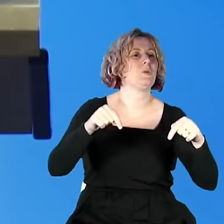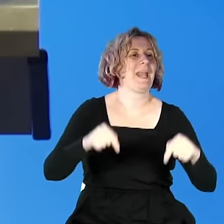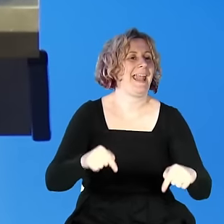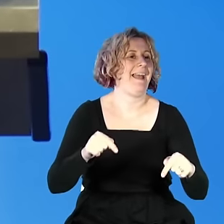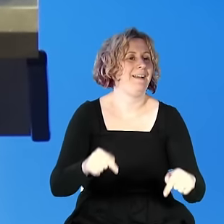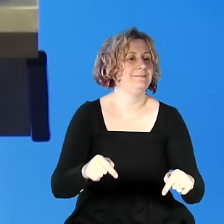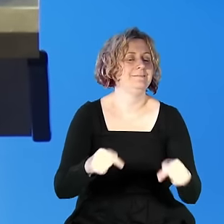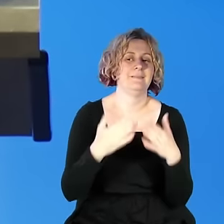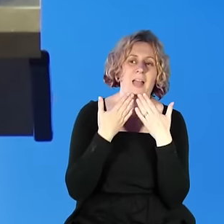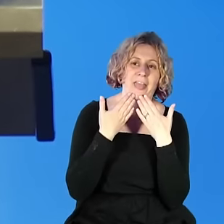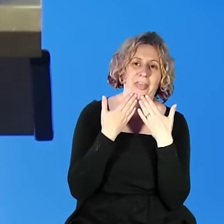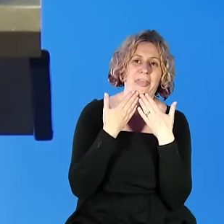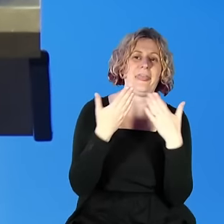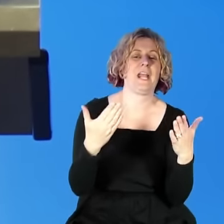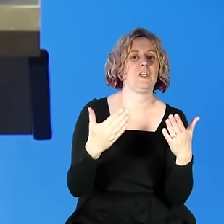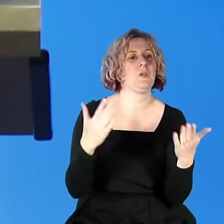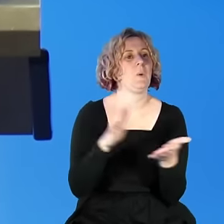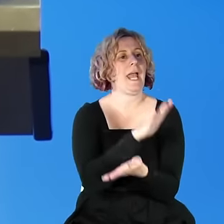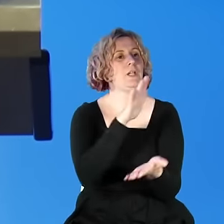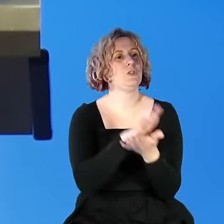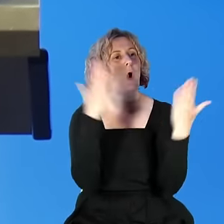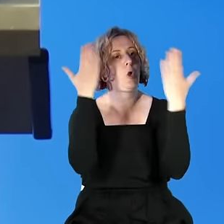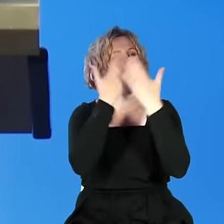you and enjoy the rest of the evening.